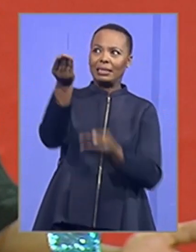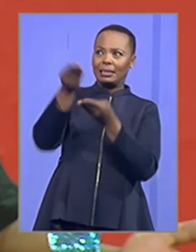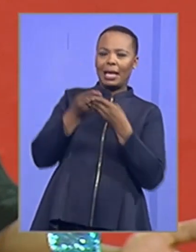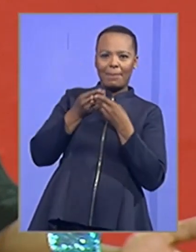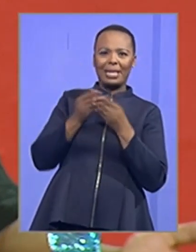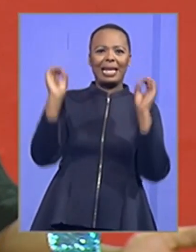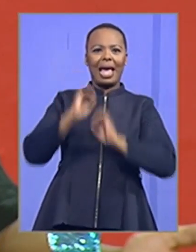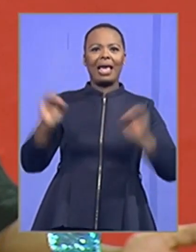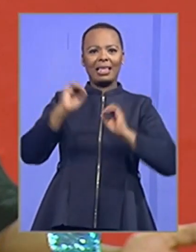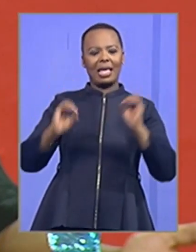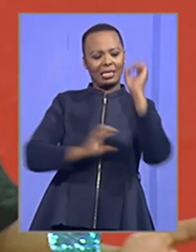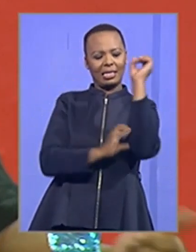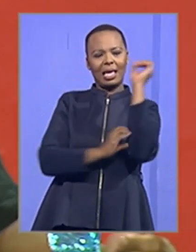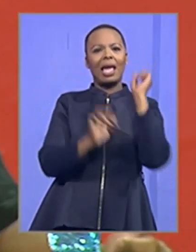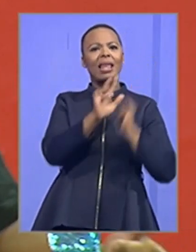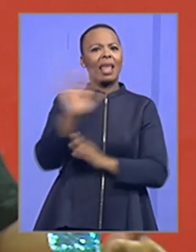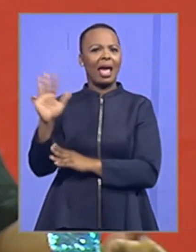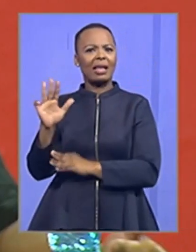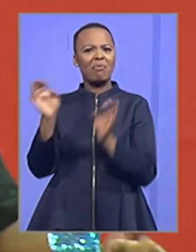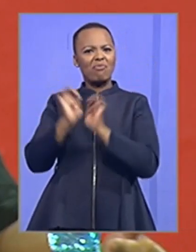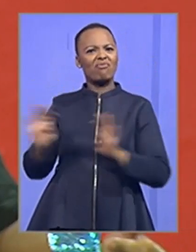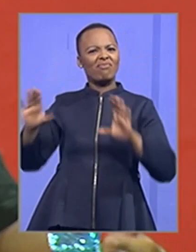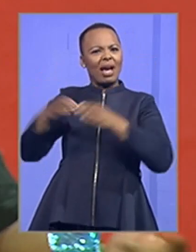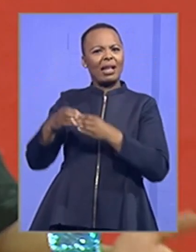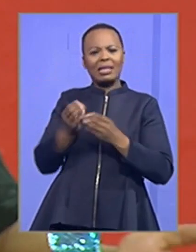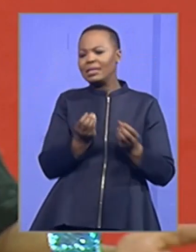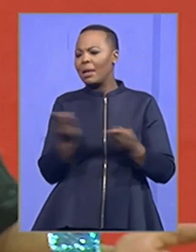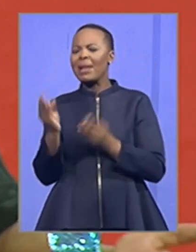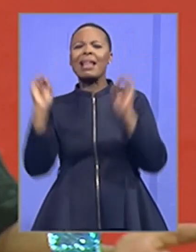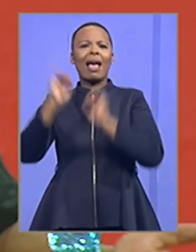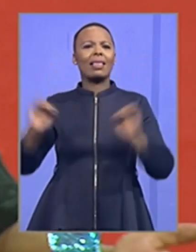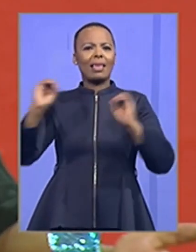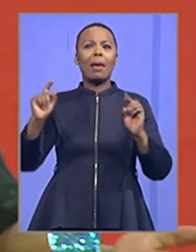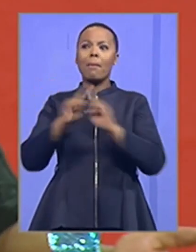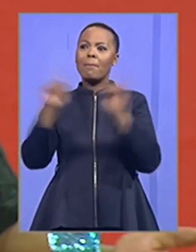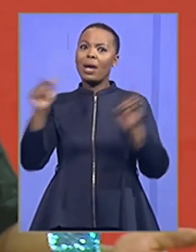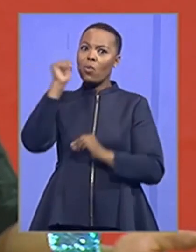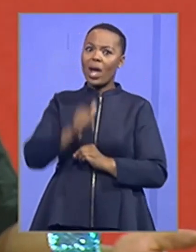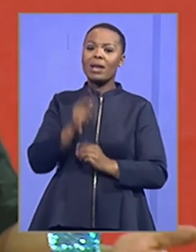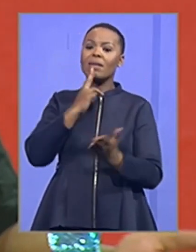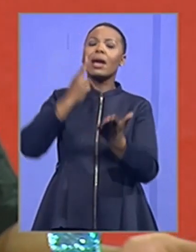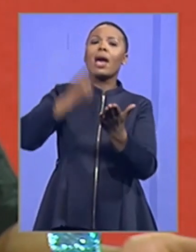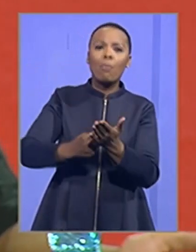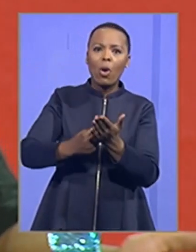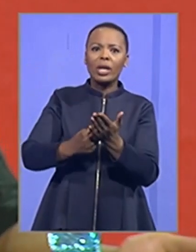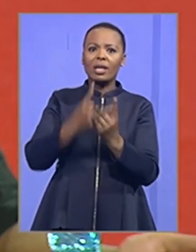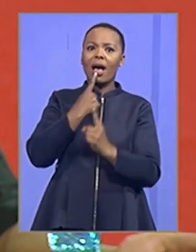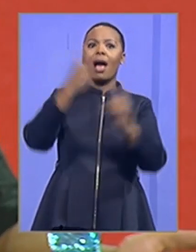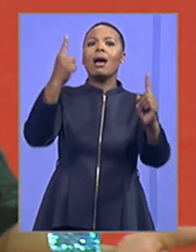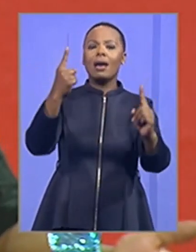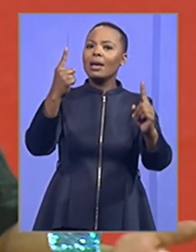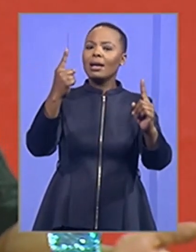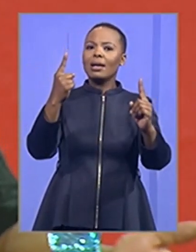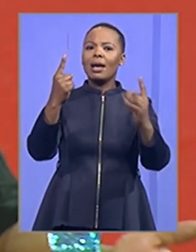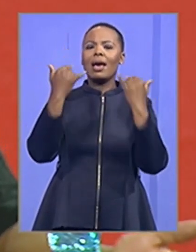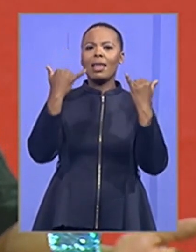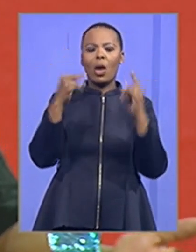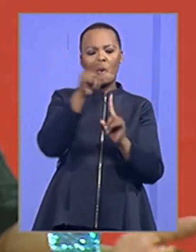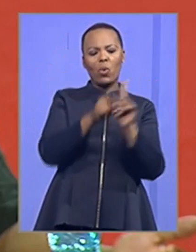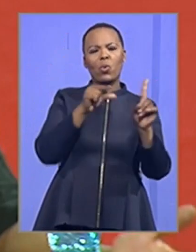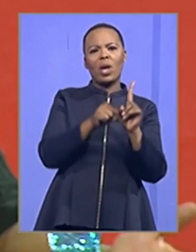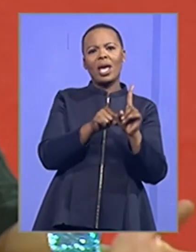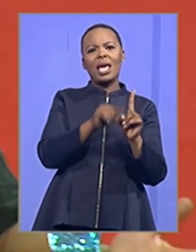Section 89 panel. And when the results were being announced, when the report was handed over, Steinhazen said